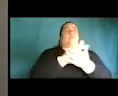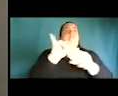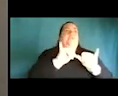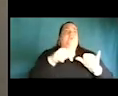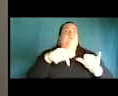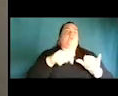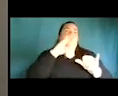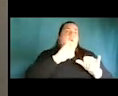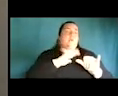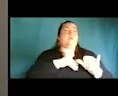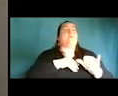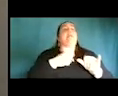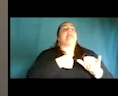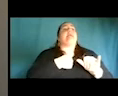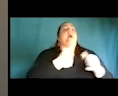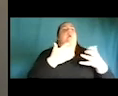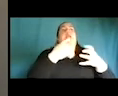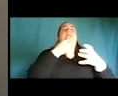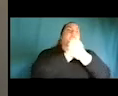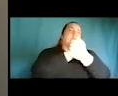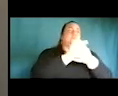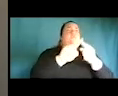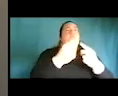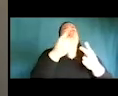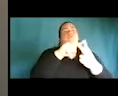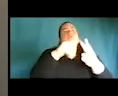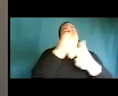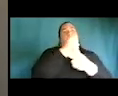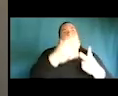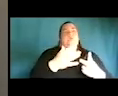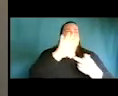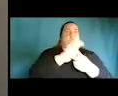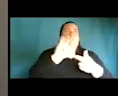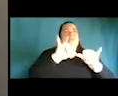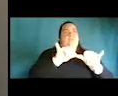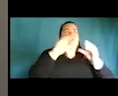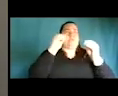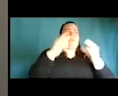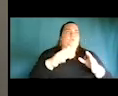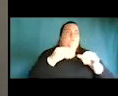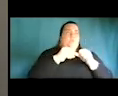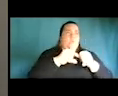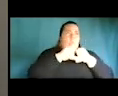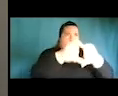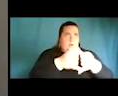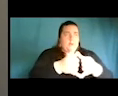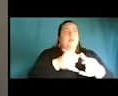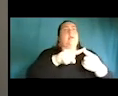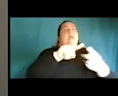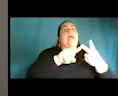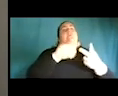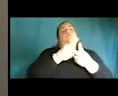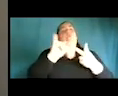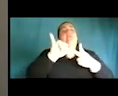to congratulate our two winners, the School of Engineering Teaching Award and the School of Engineering Mentoring